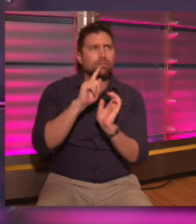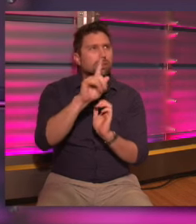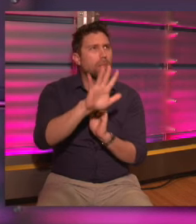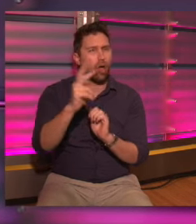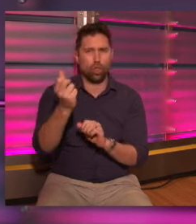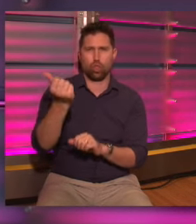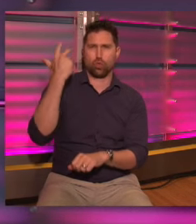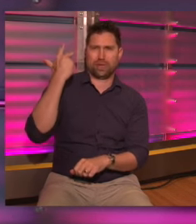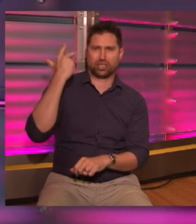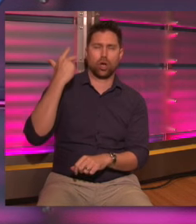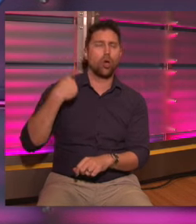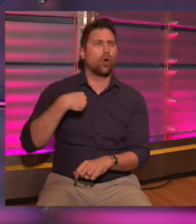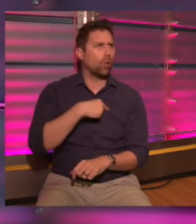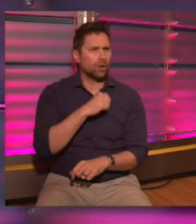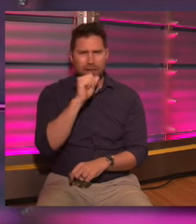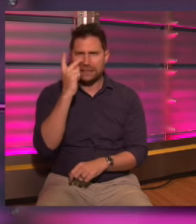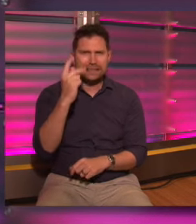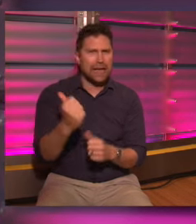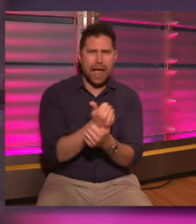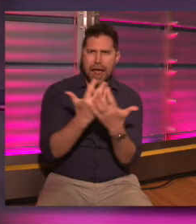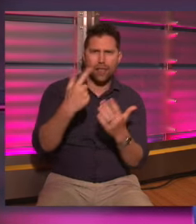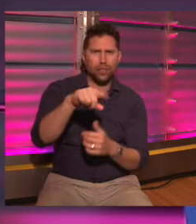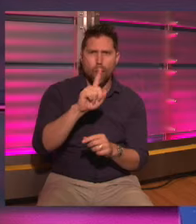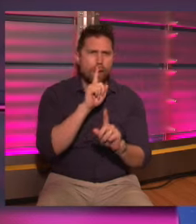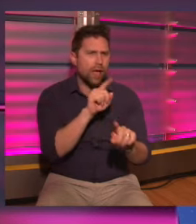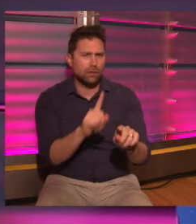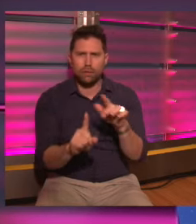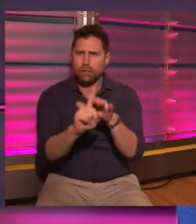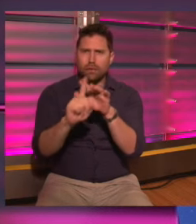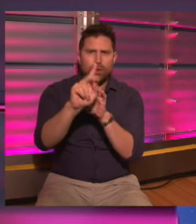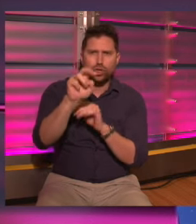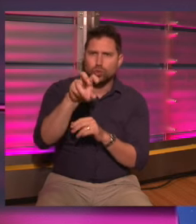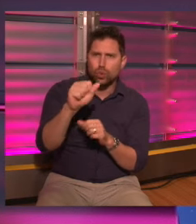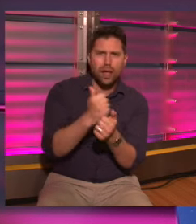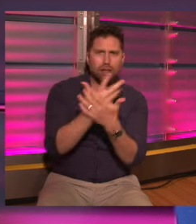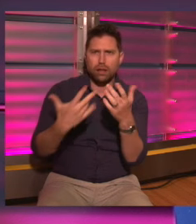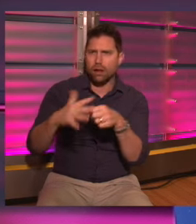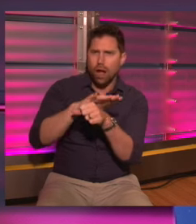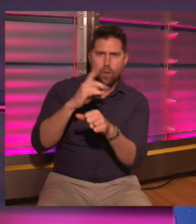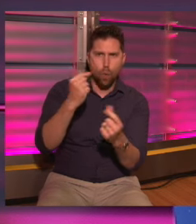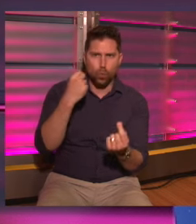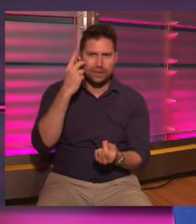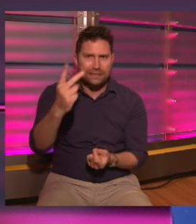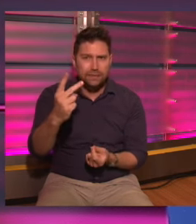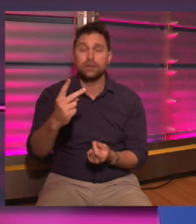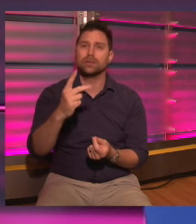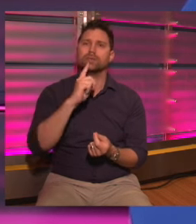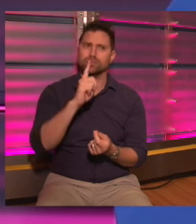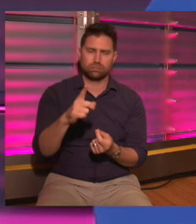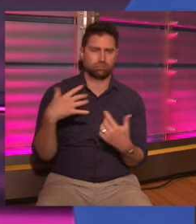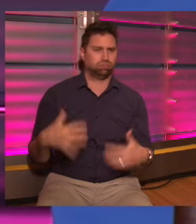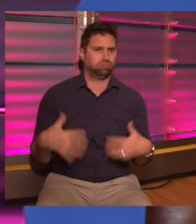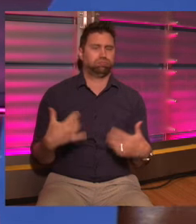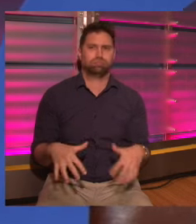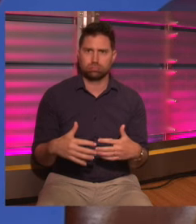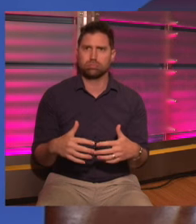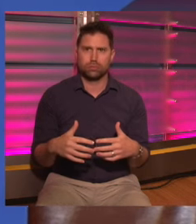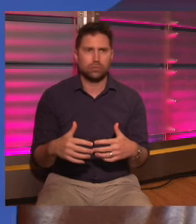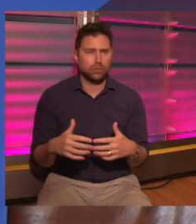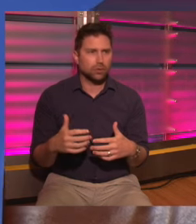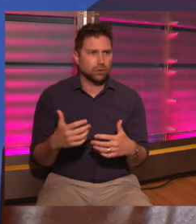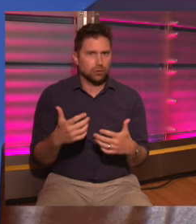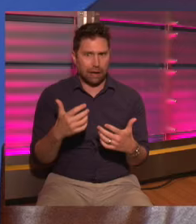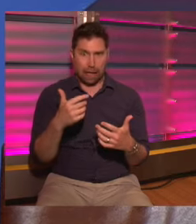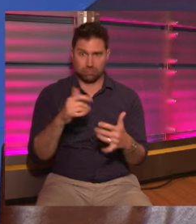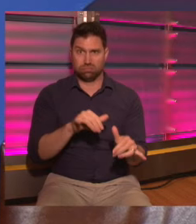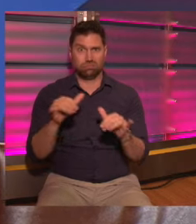3 years ago, and we weren't seeing any of those answers in the news and the coverage of what we are seeing. It was really just predominantly, as it still is